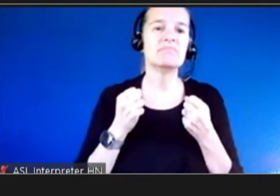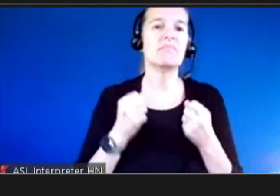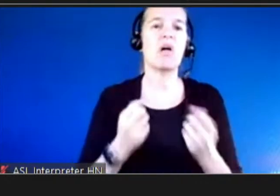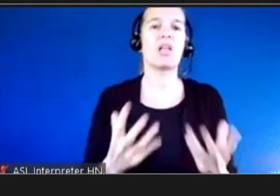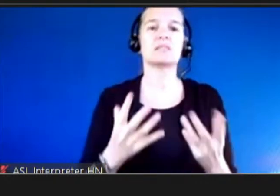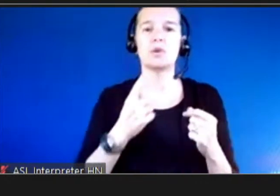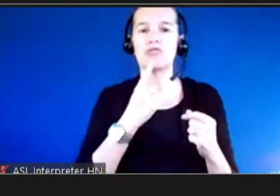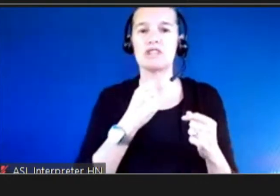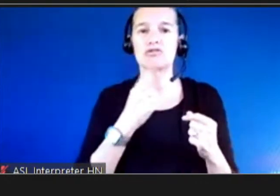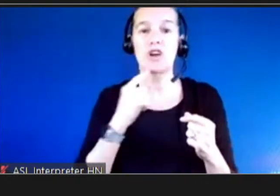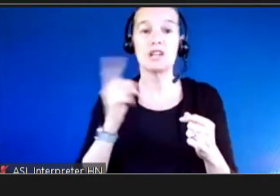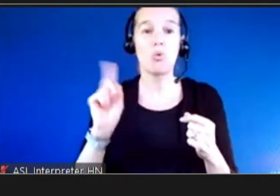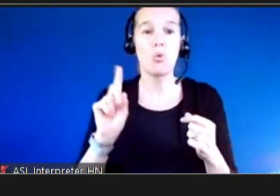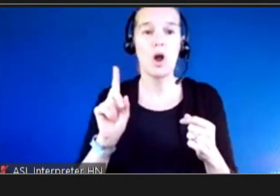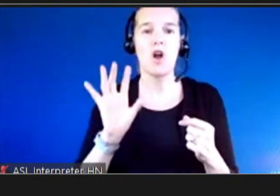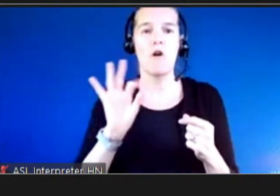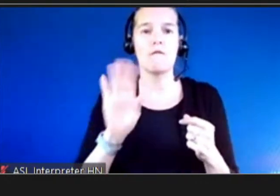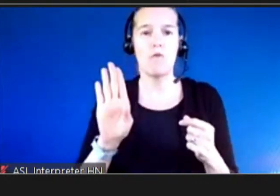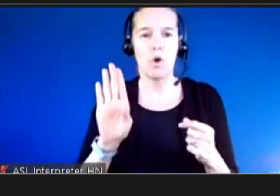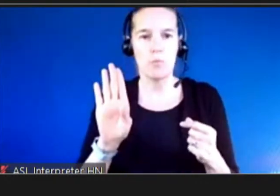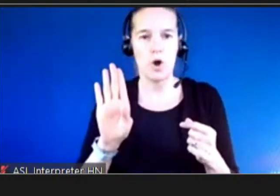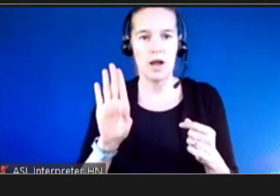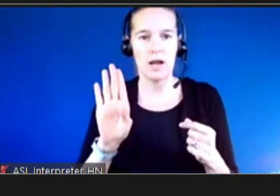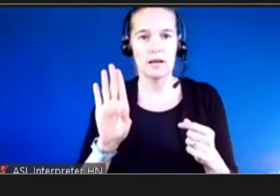Fort Bragg area. And